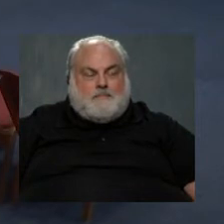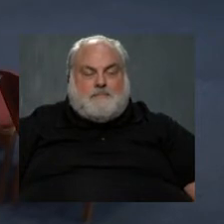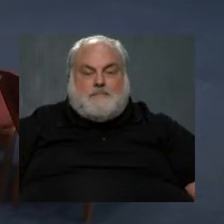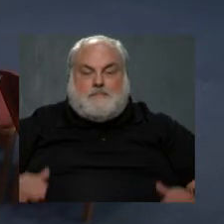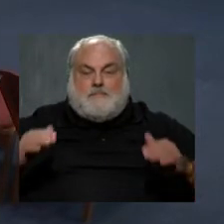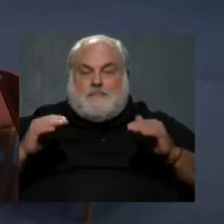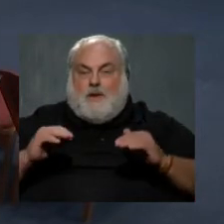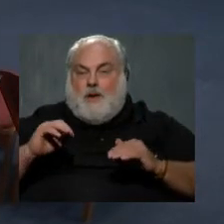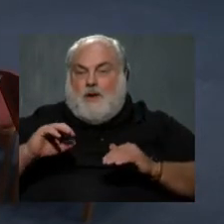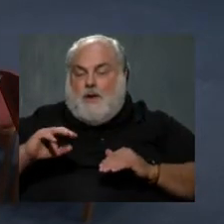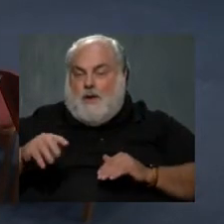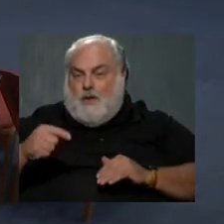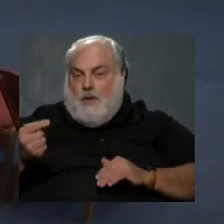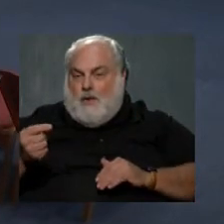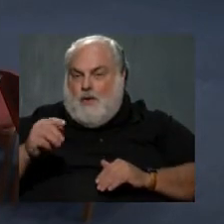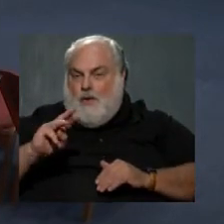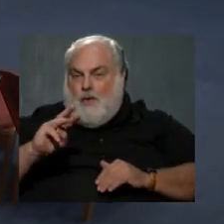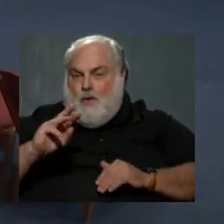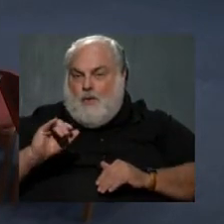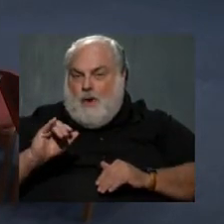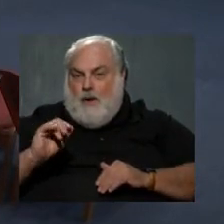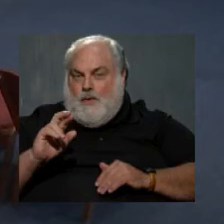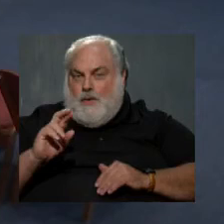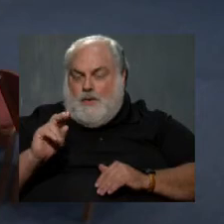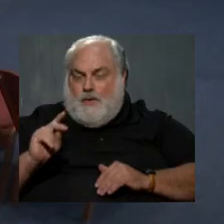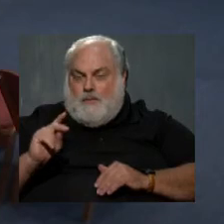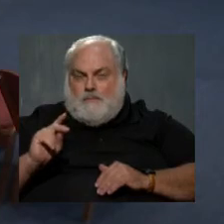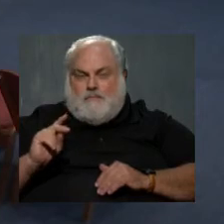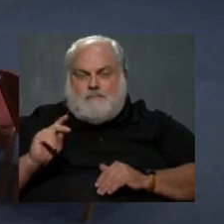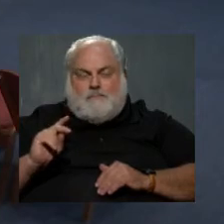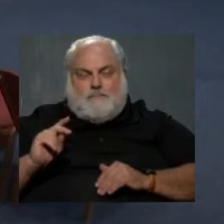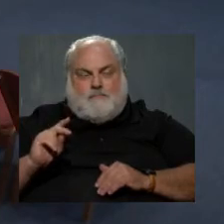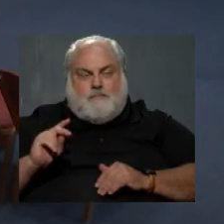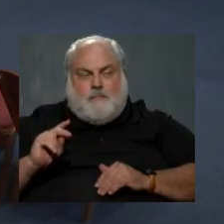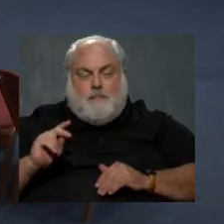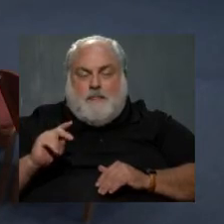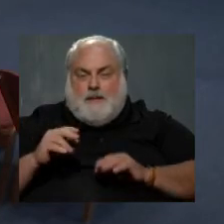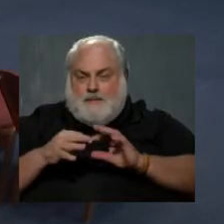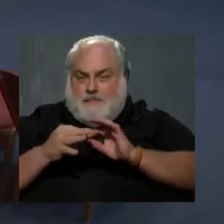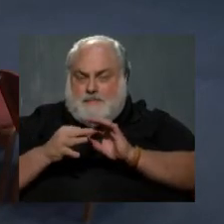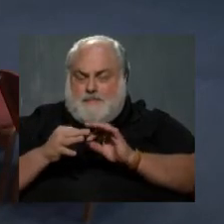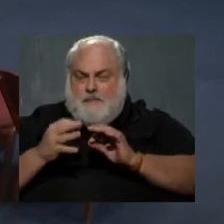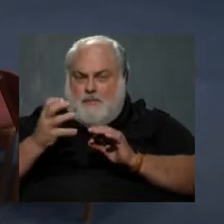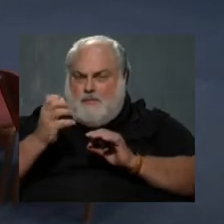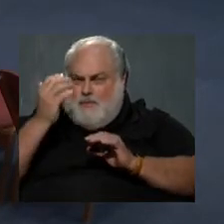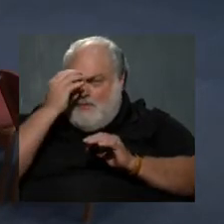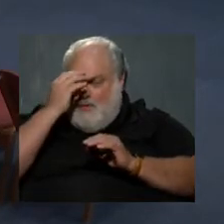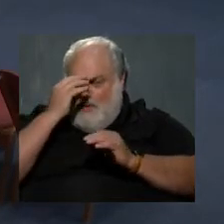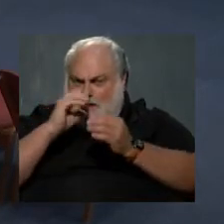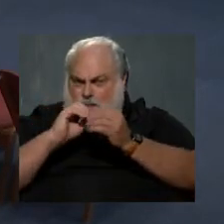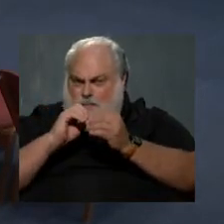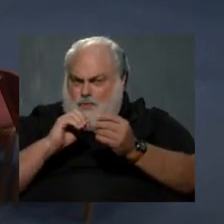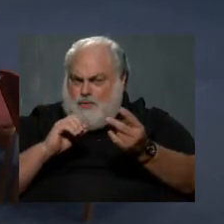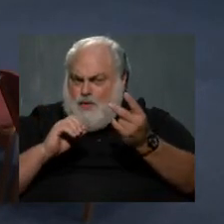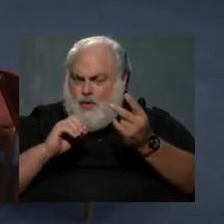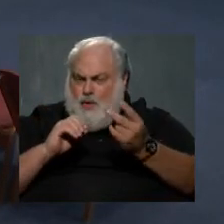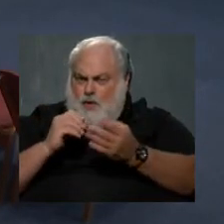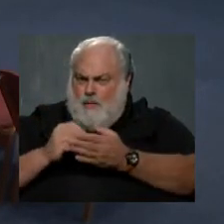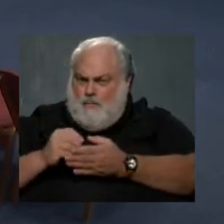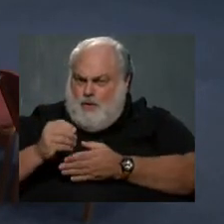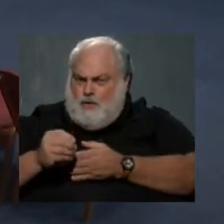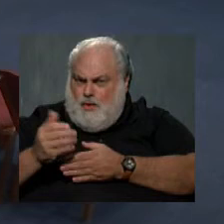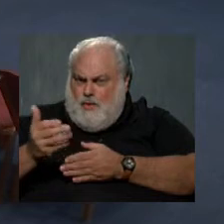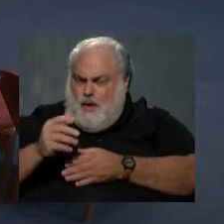Director Wyrick. Thank you, Vice Mayor. I would like to know what we're purchasing on item 2, a